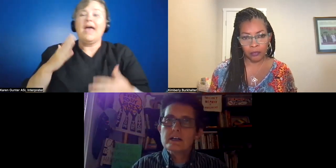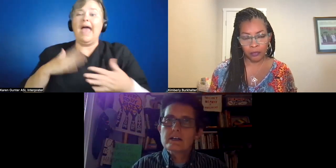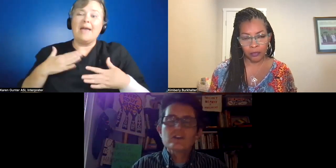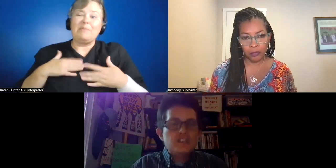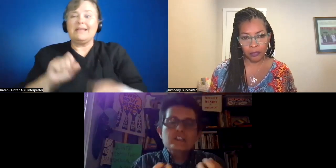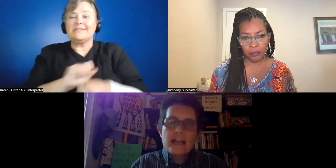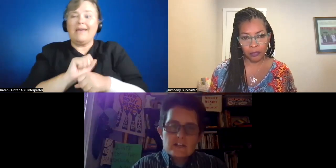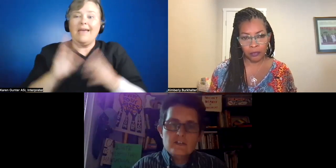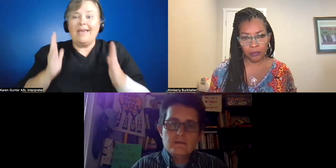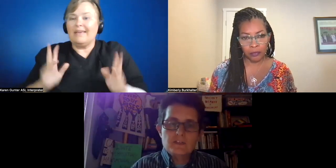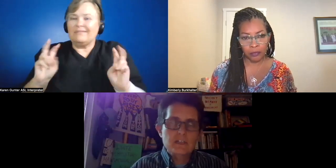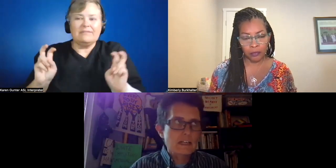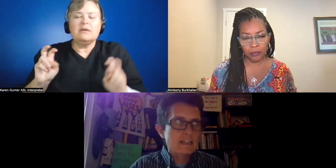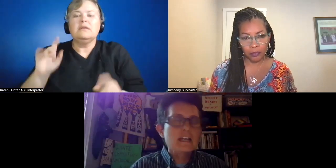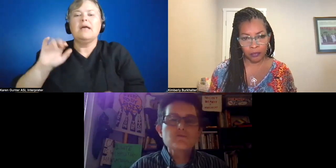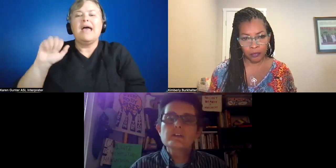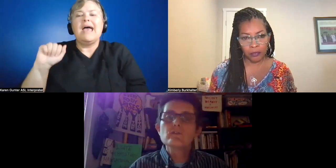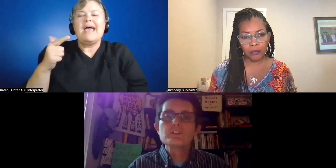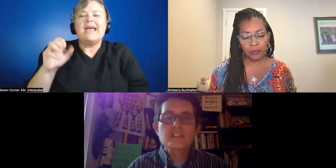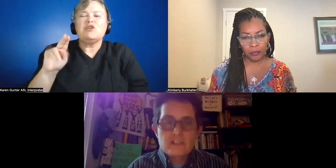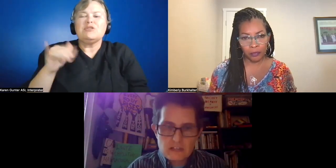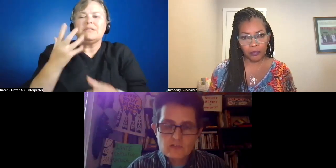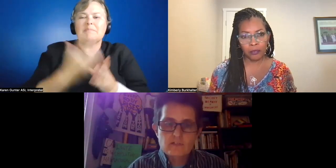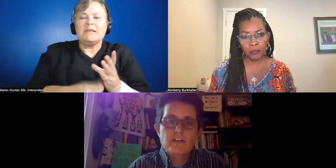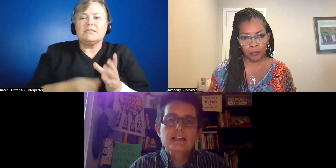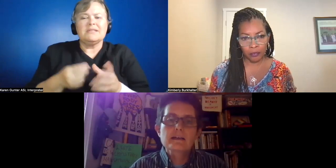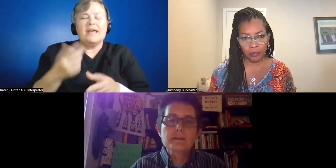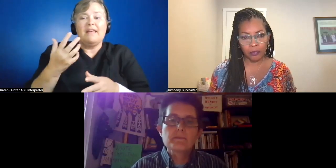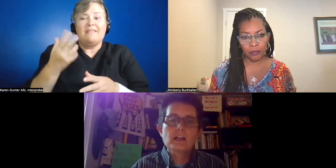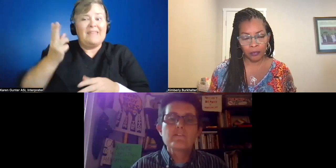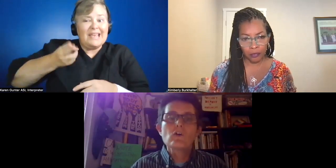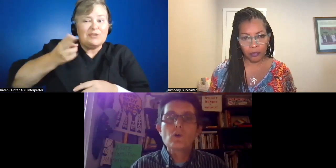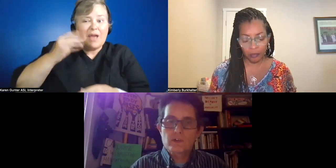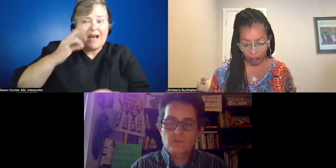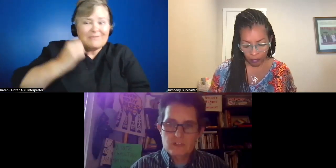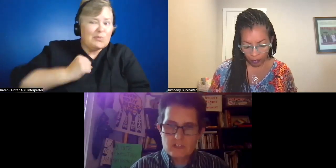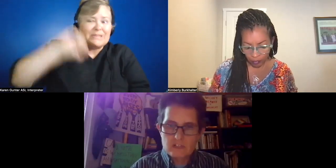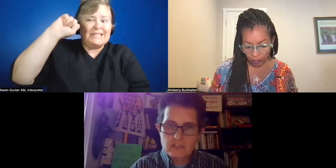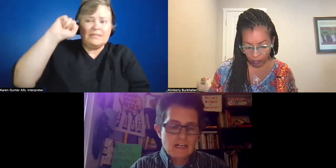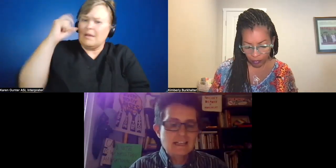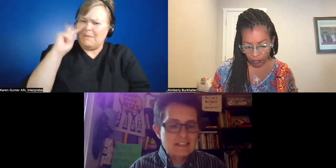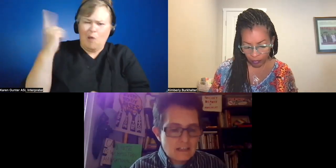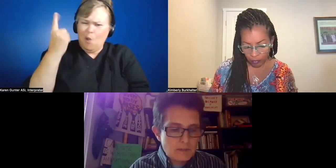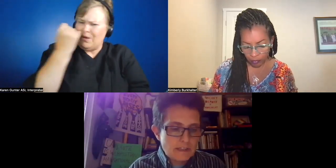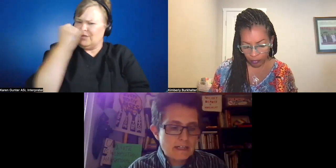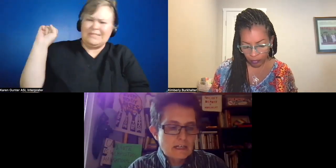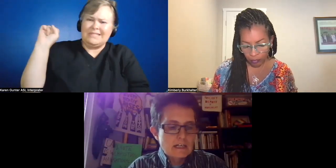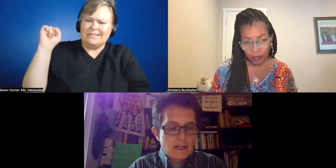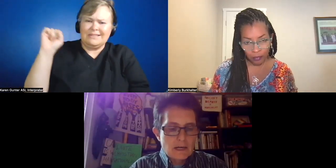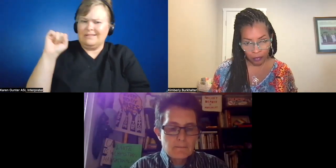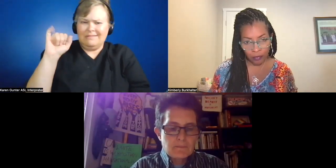but there's just agency missing, like the history of the resistance, the fact that people have always resisted, that's not